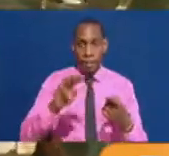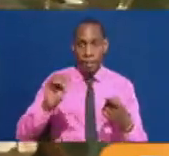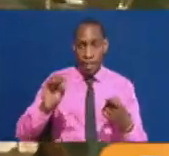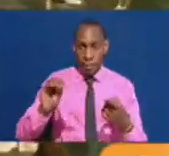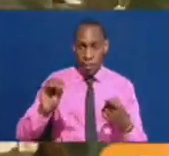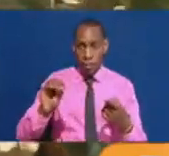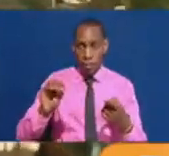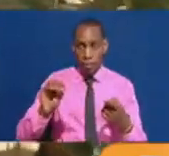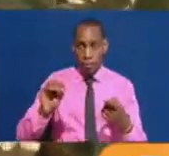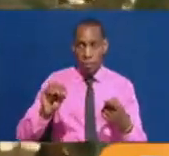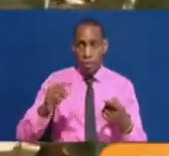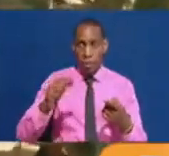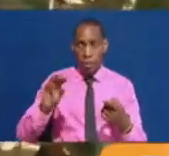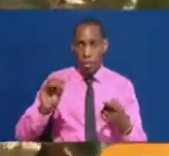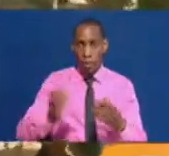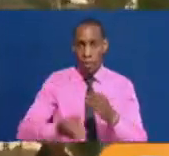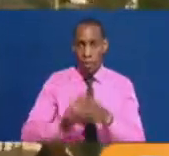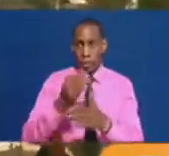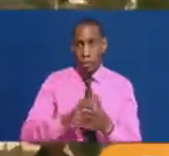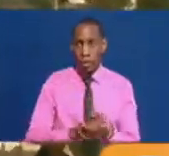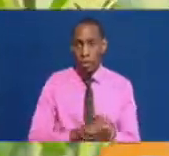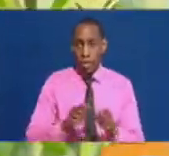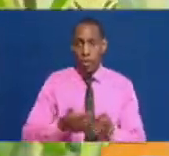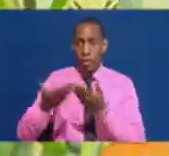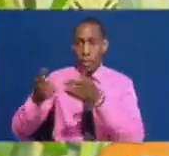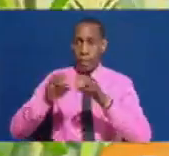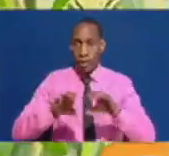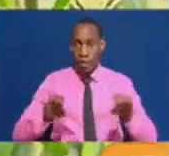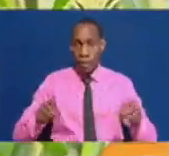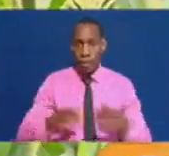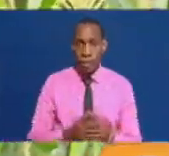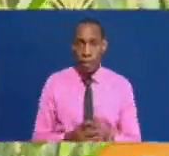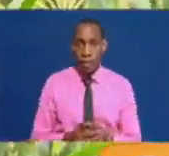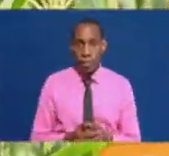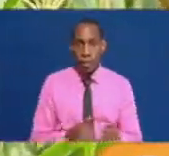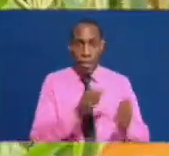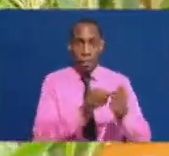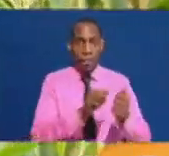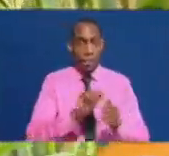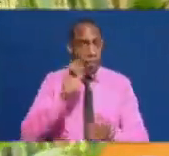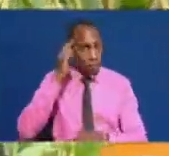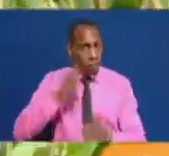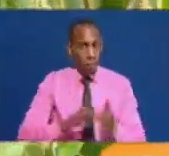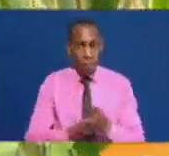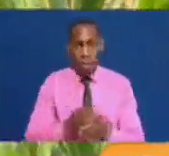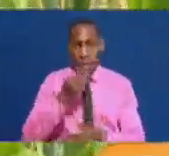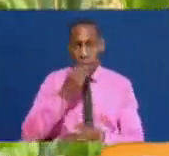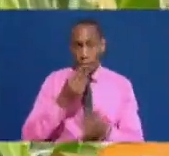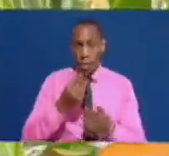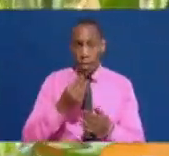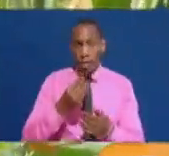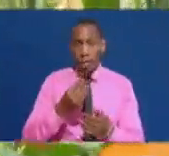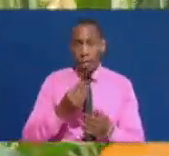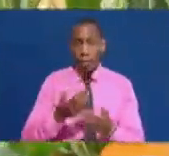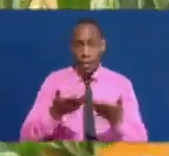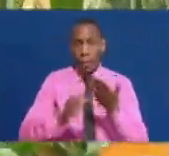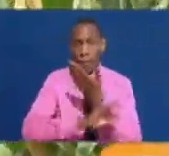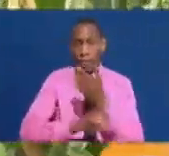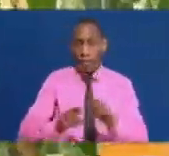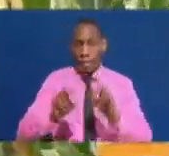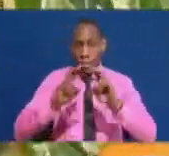animal, GM crop, and taken to the market. With maize regarded as a key staple in the country, researchers have